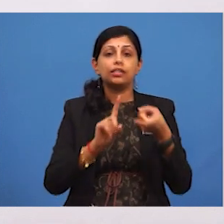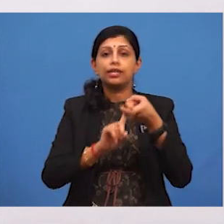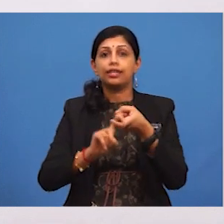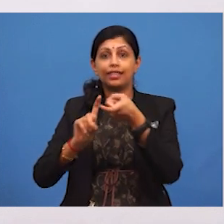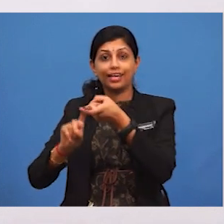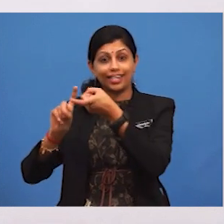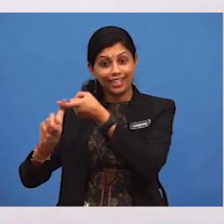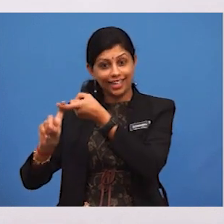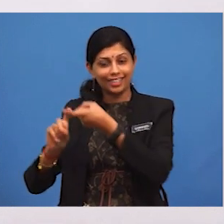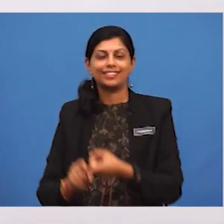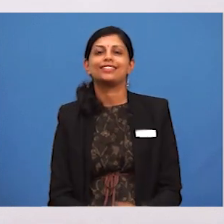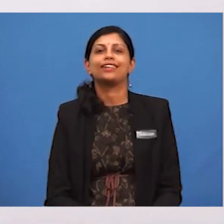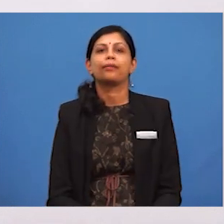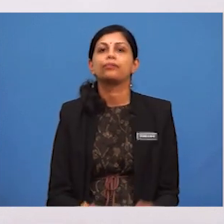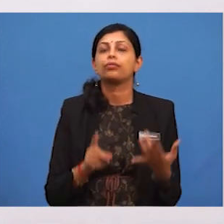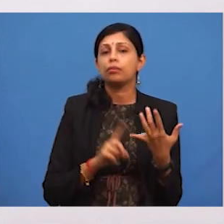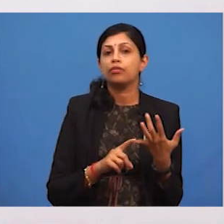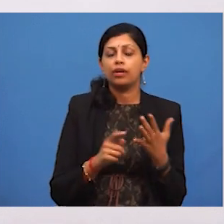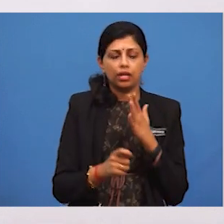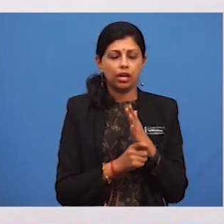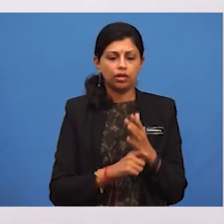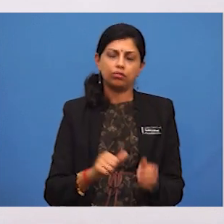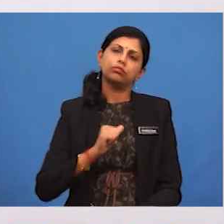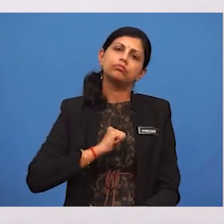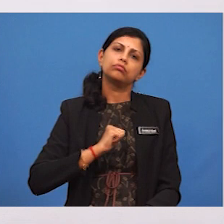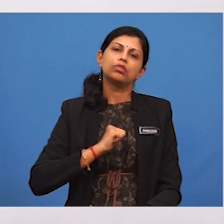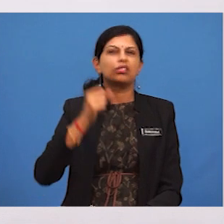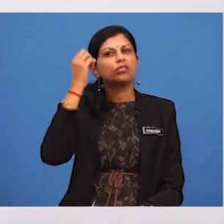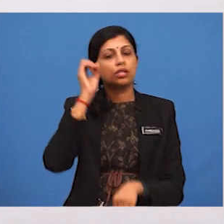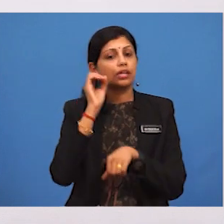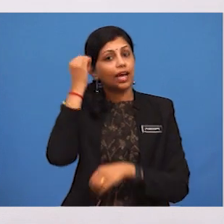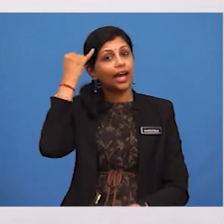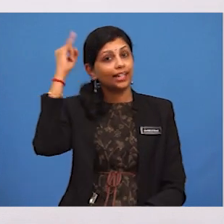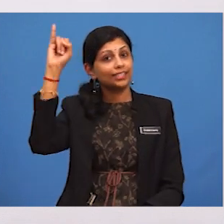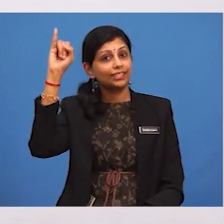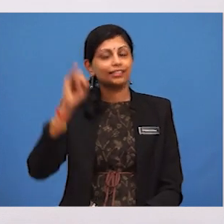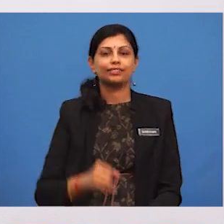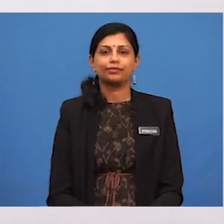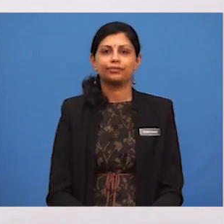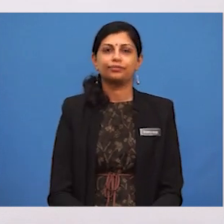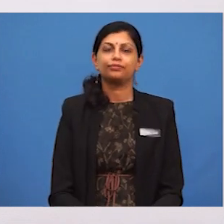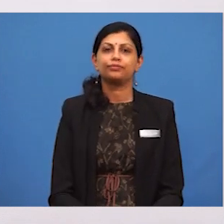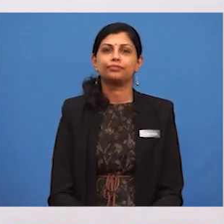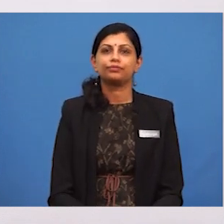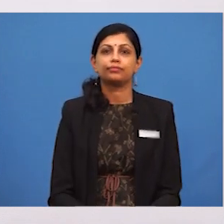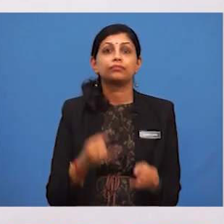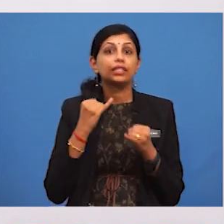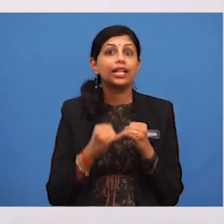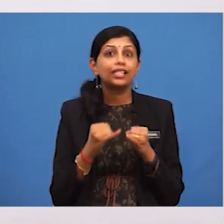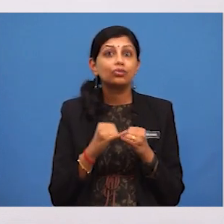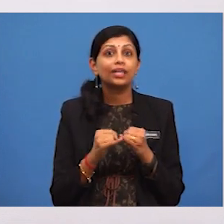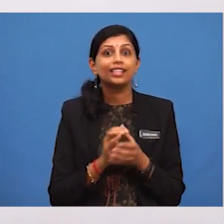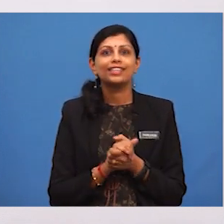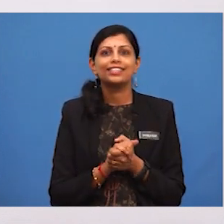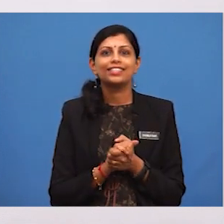Number 5, add your own suggestions as stated in the question. And finally, step